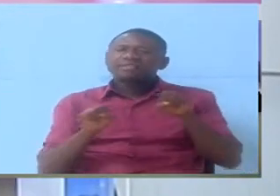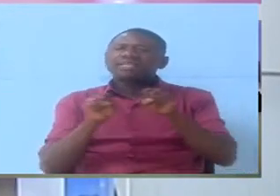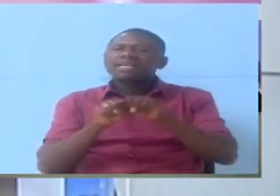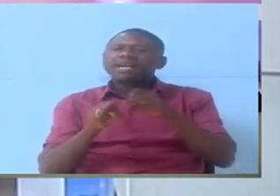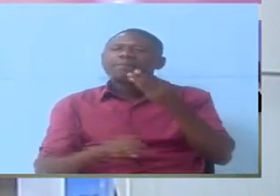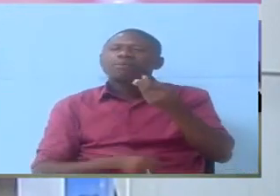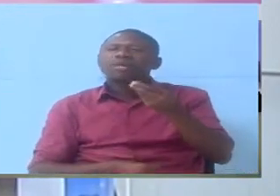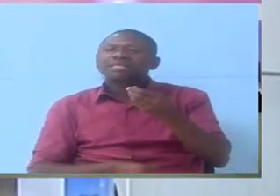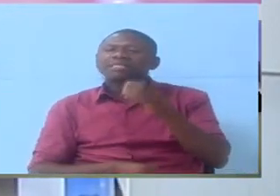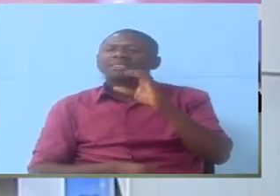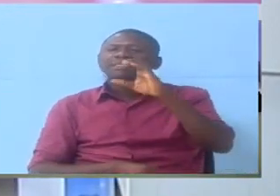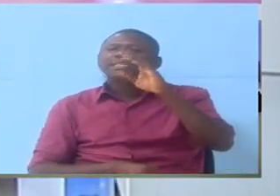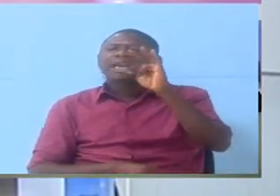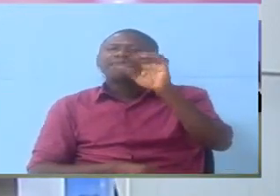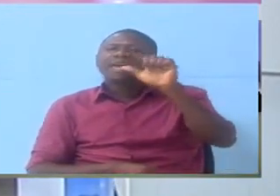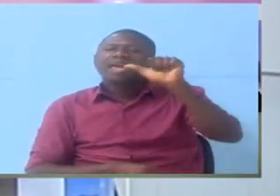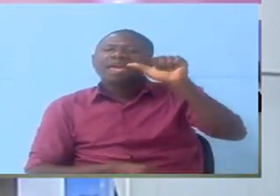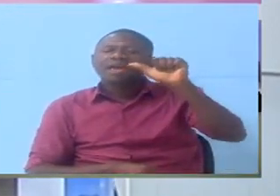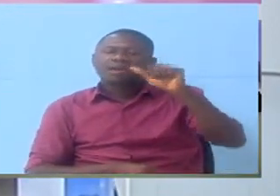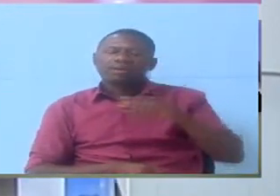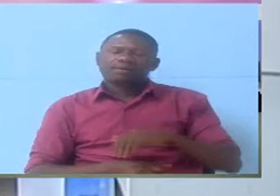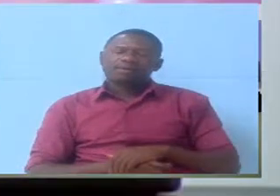or euros?